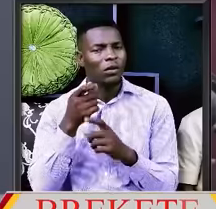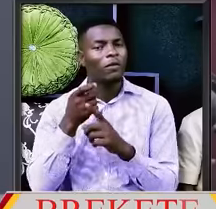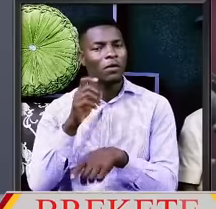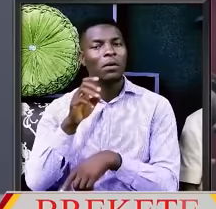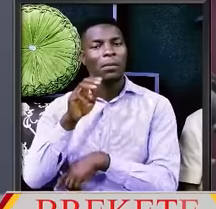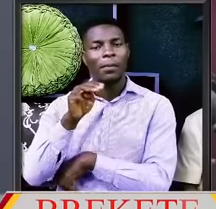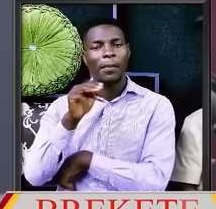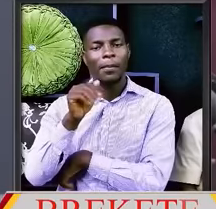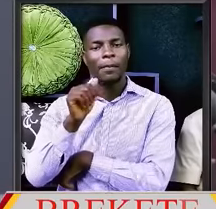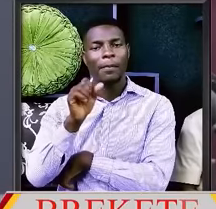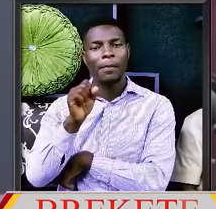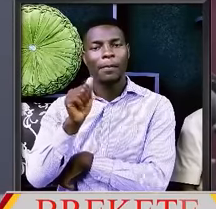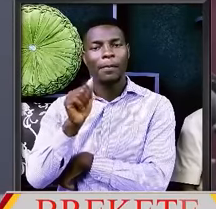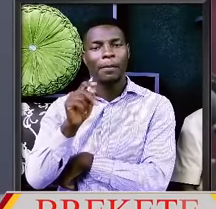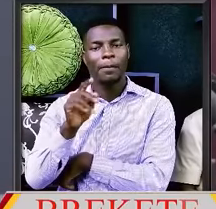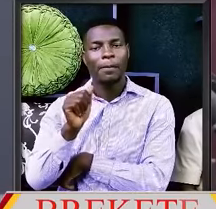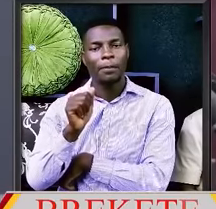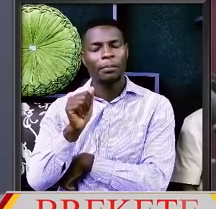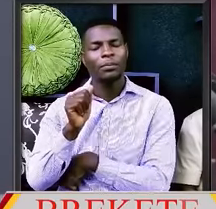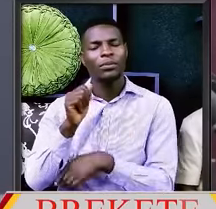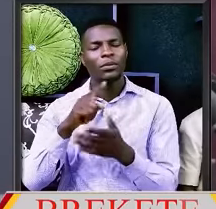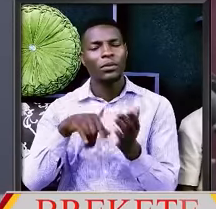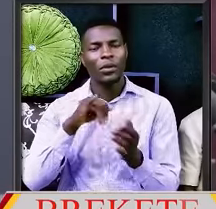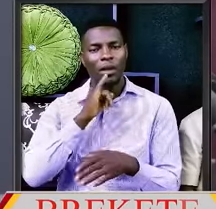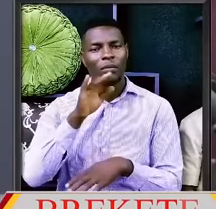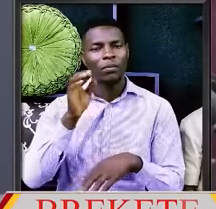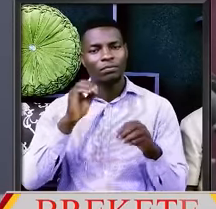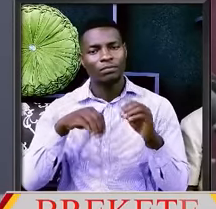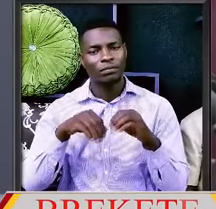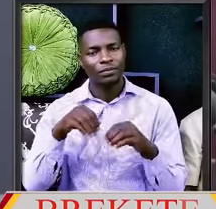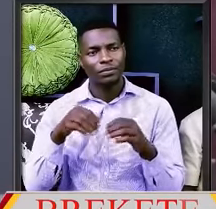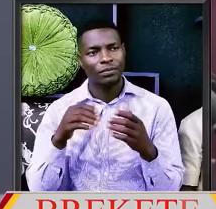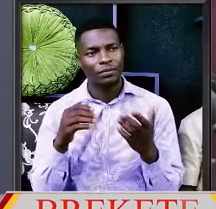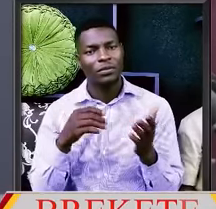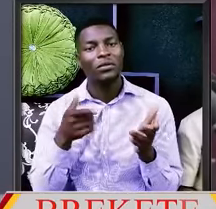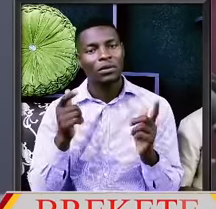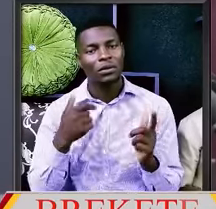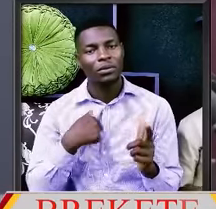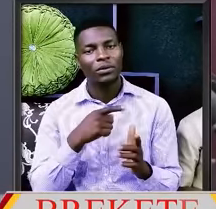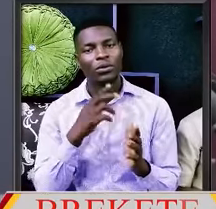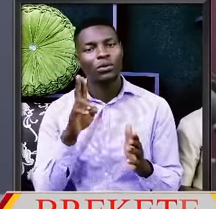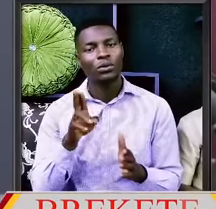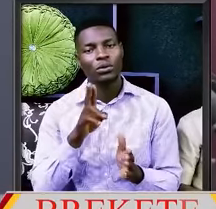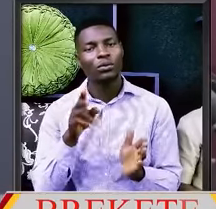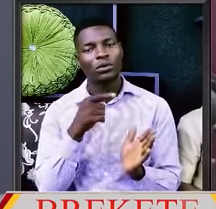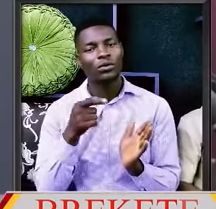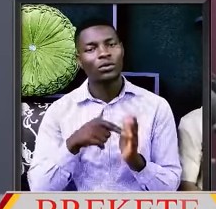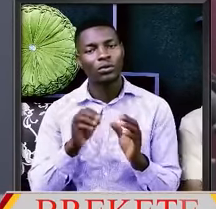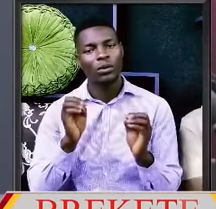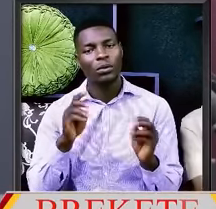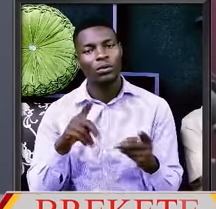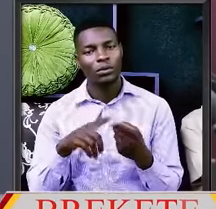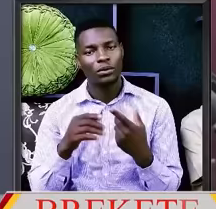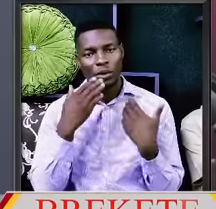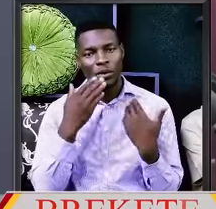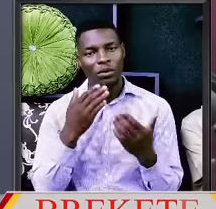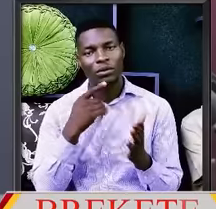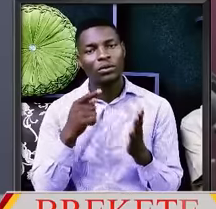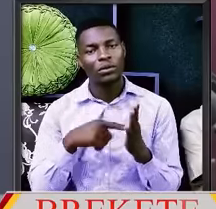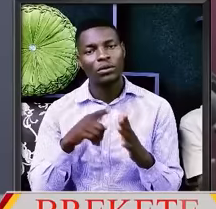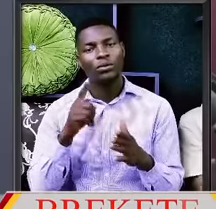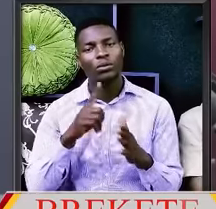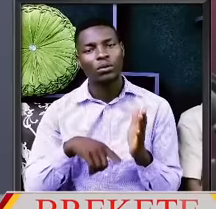your contributor, I just use this opportunity to thank you for what you are